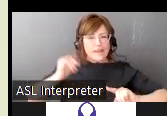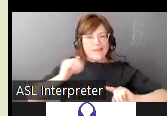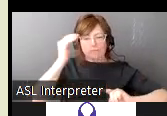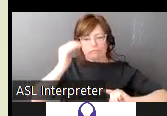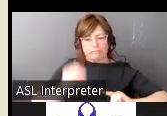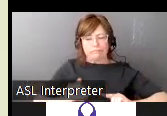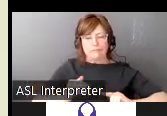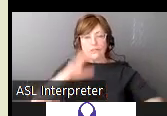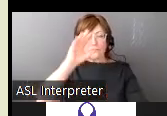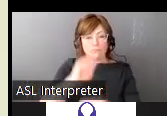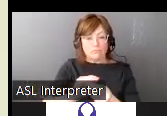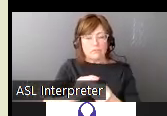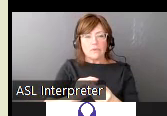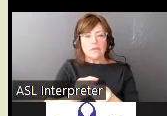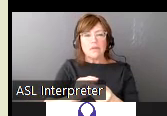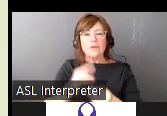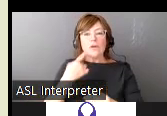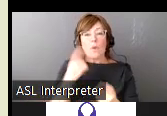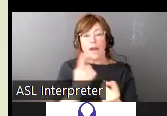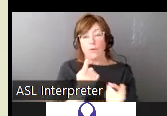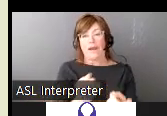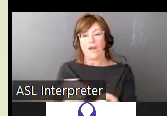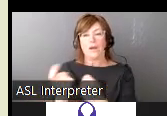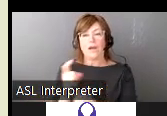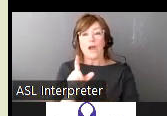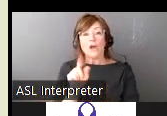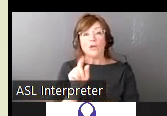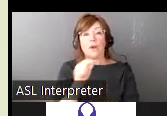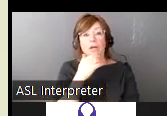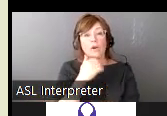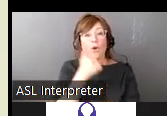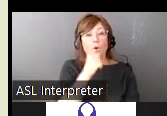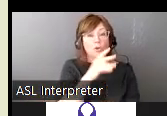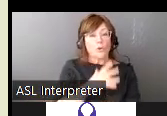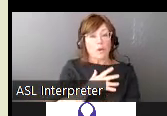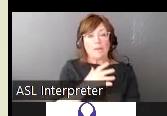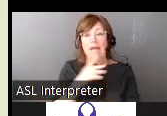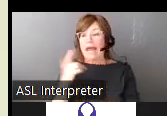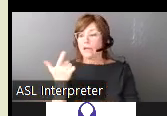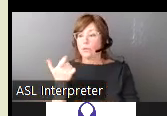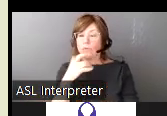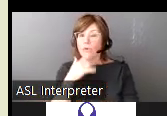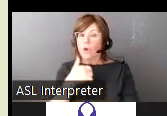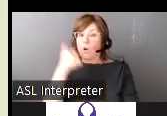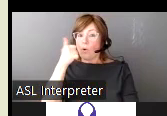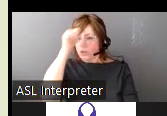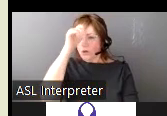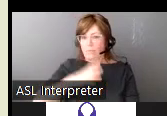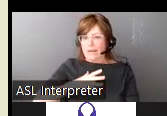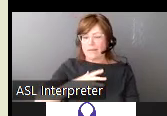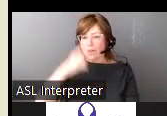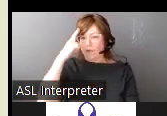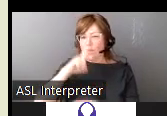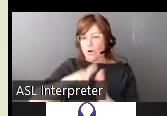In total, we recruited 20 older women and 21 older men. Among the 20